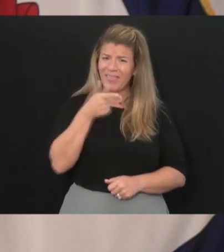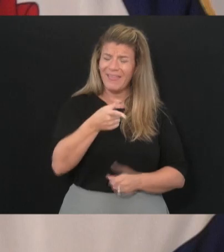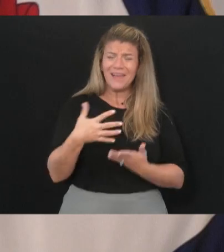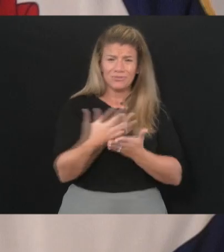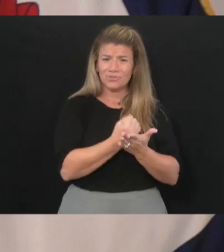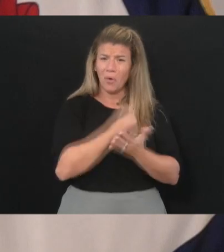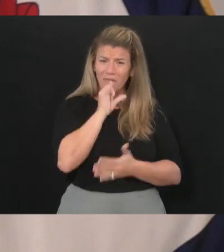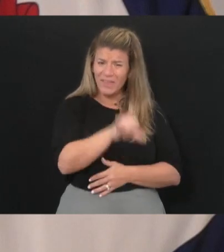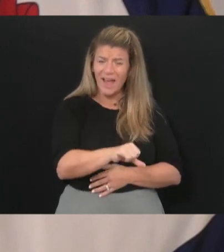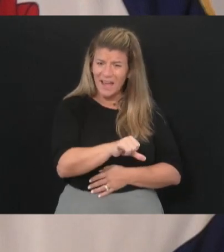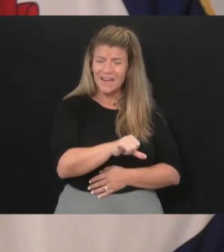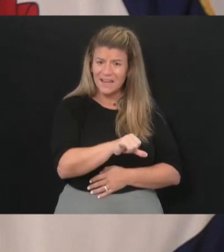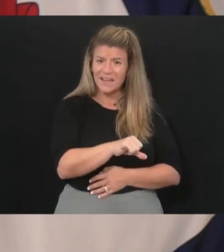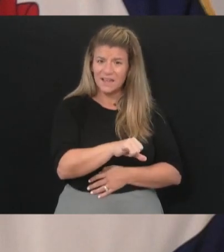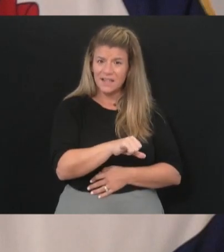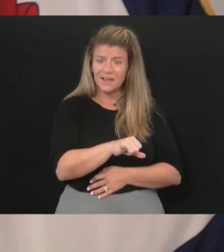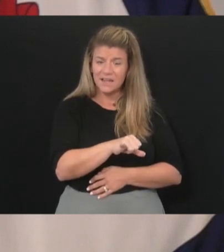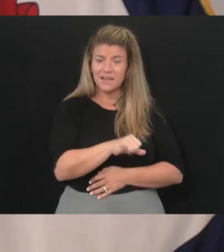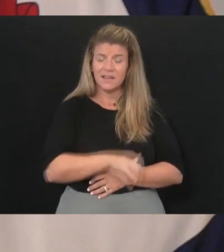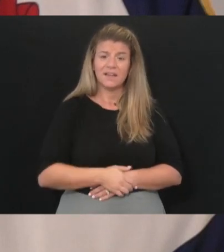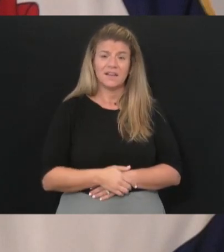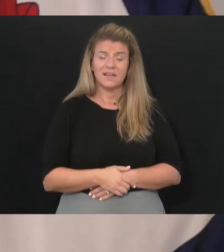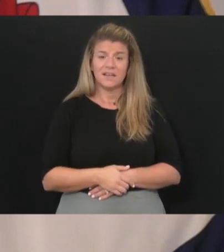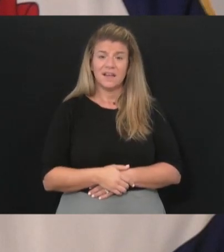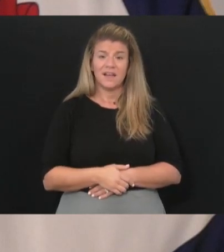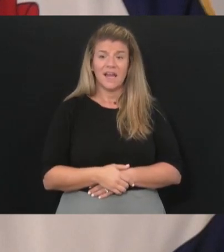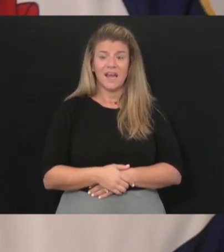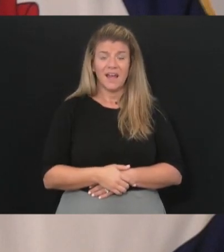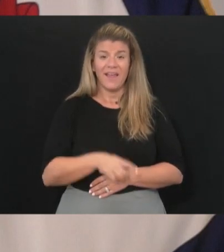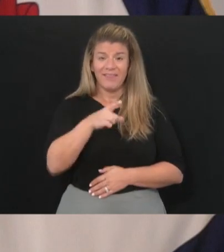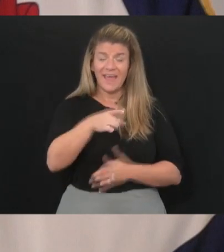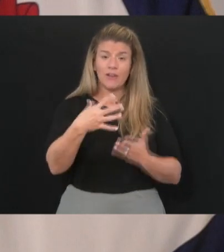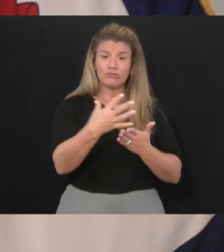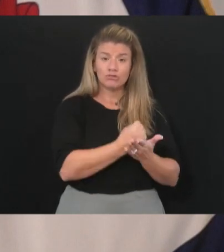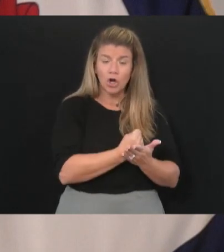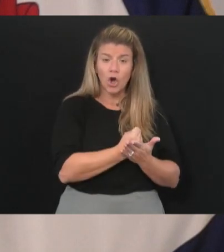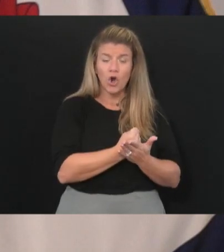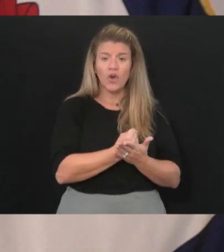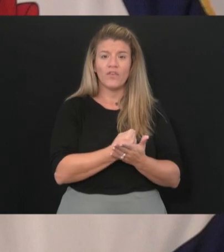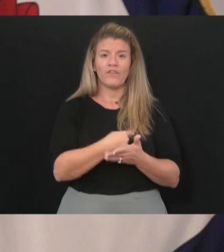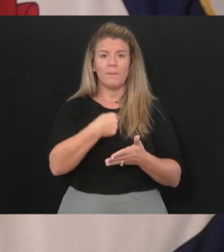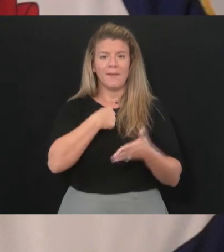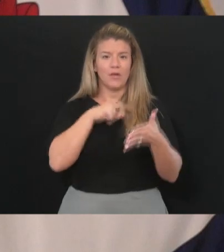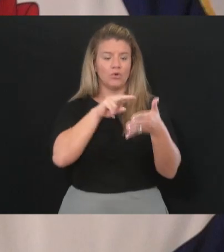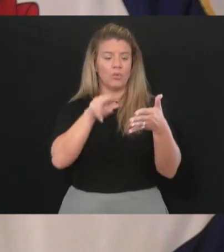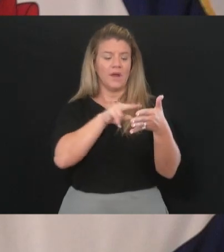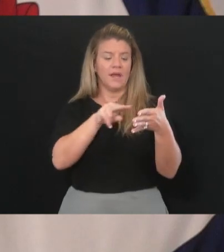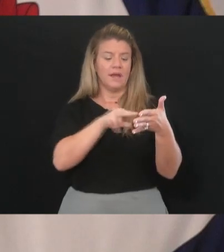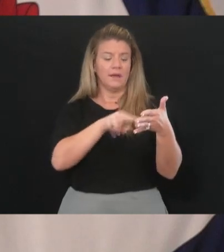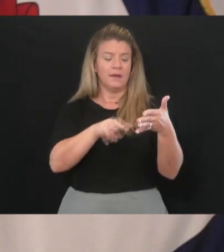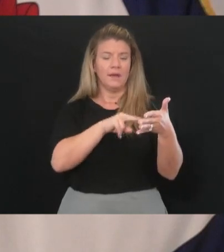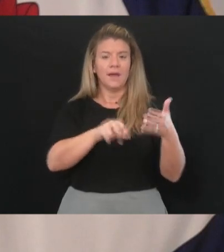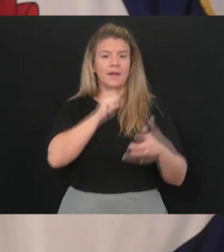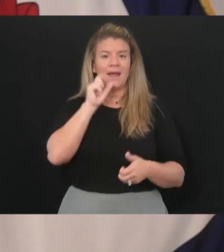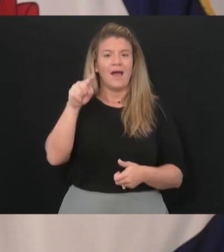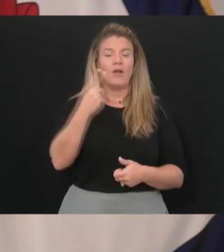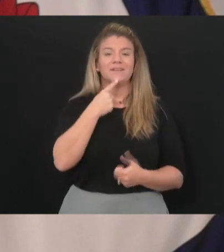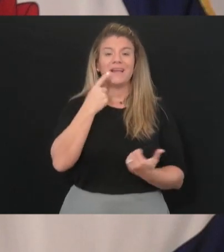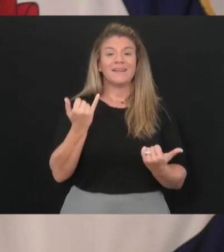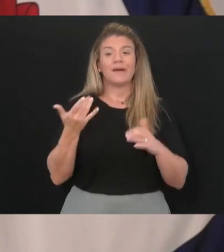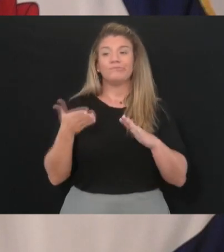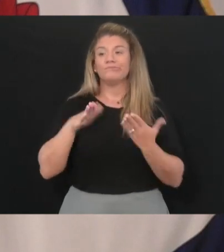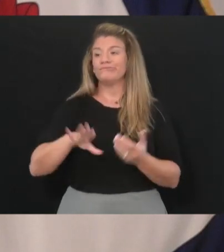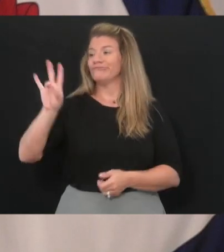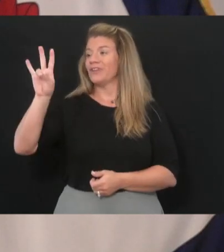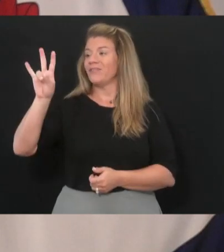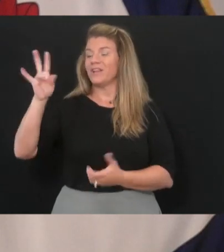deserve this? And that is for me to read through and not just say, now we've lost 17 deaths,